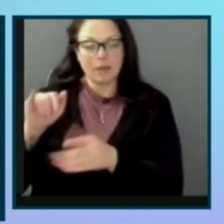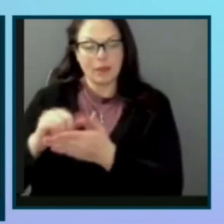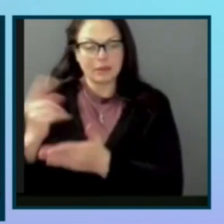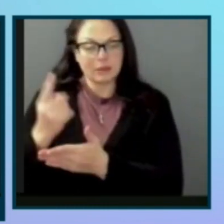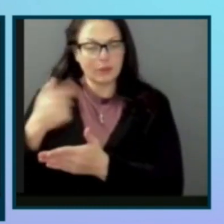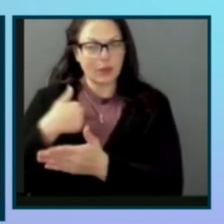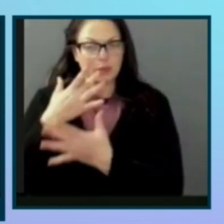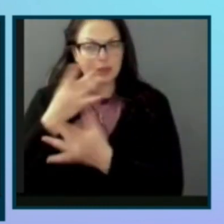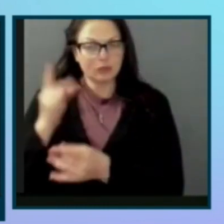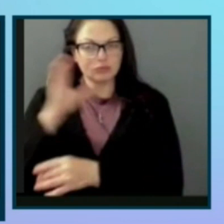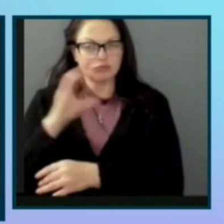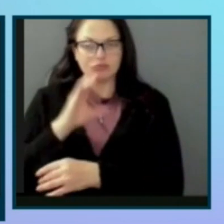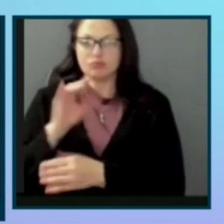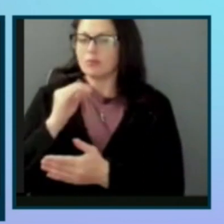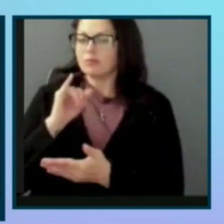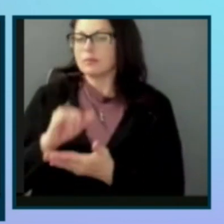That's a great idea. Yeah.